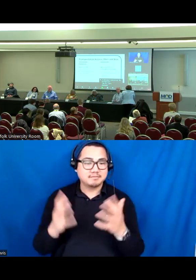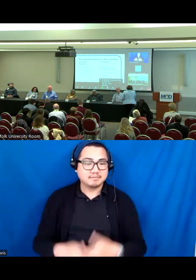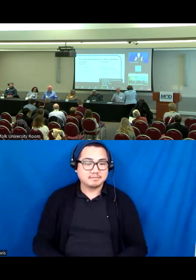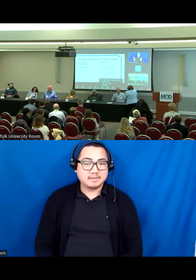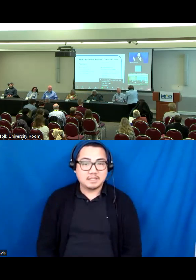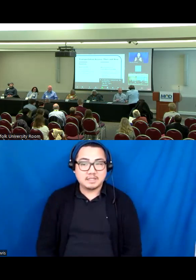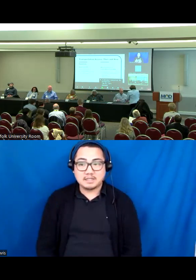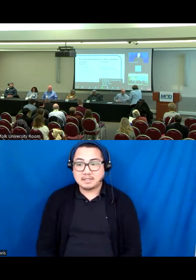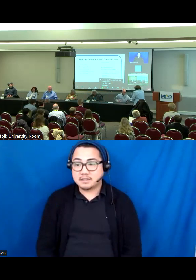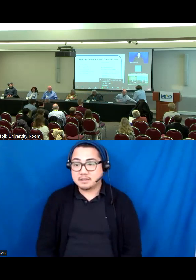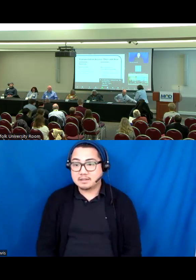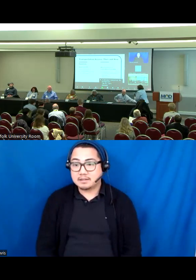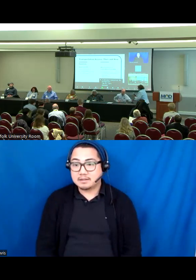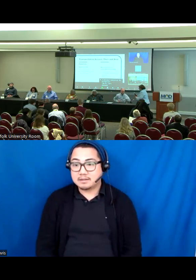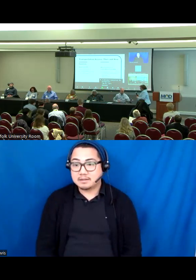I don't know.